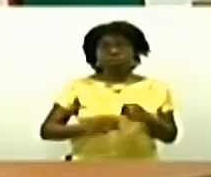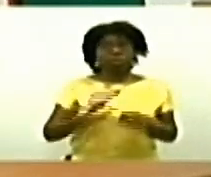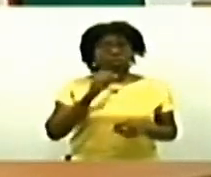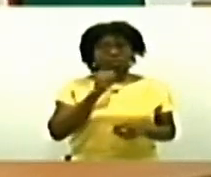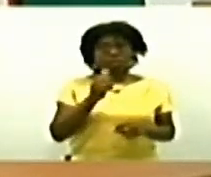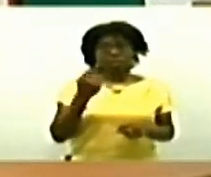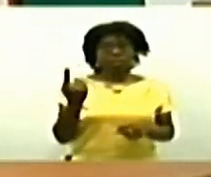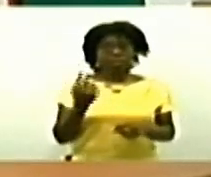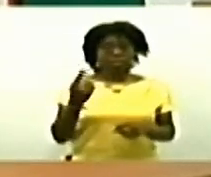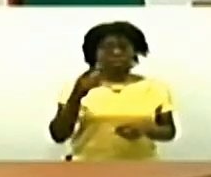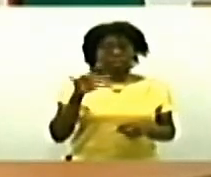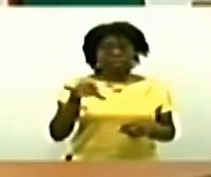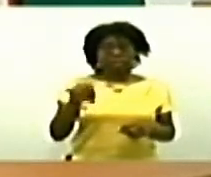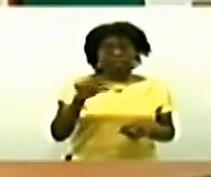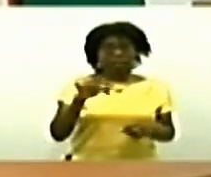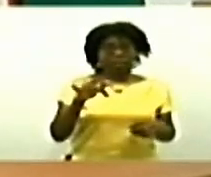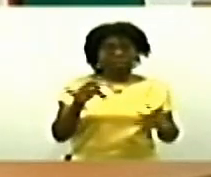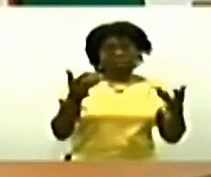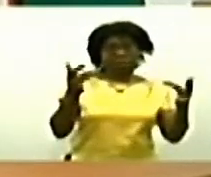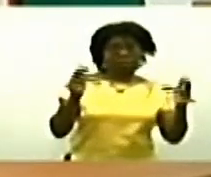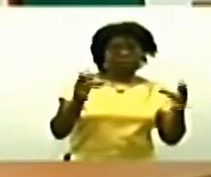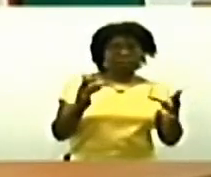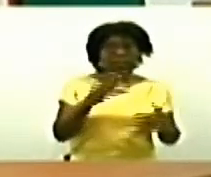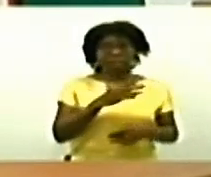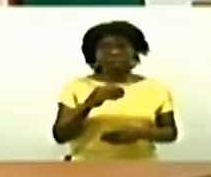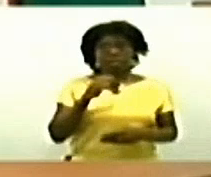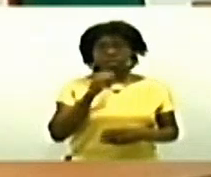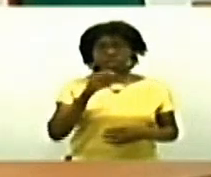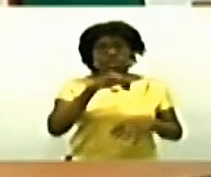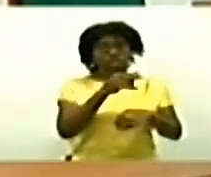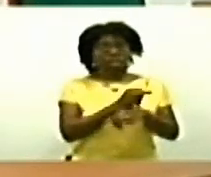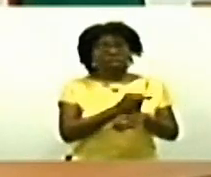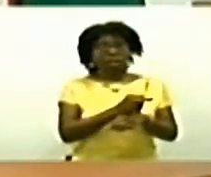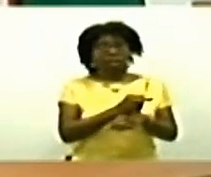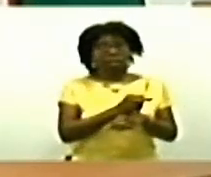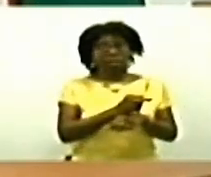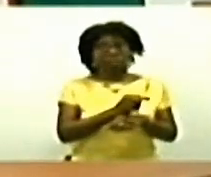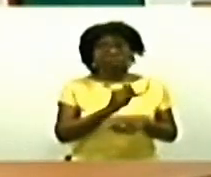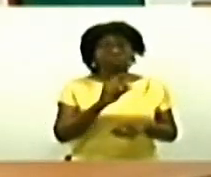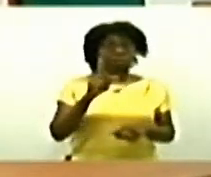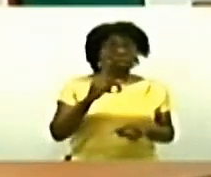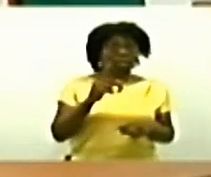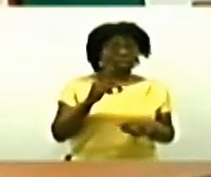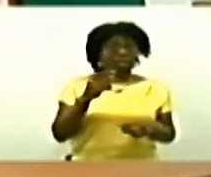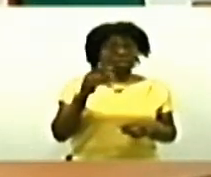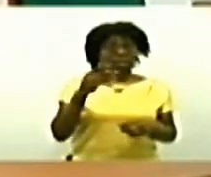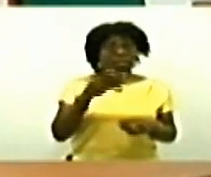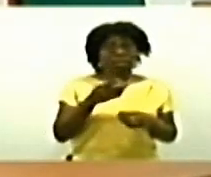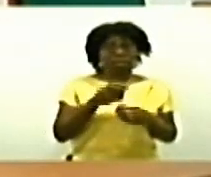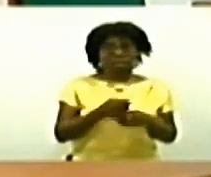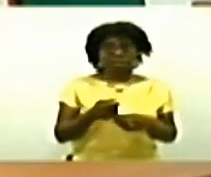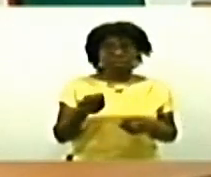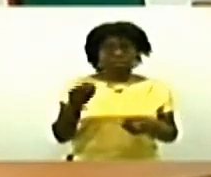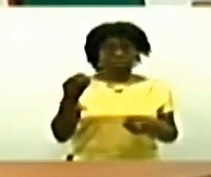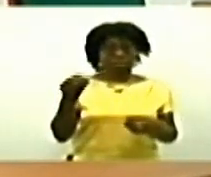to be taken lightly. And it is not a job, as I said, where you indulge in